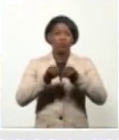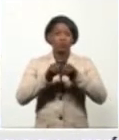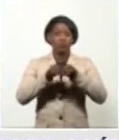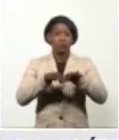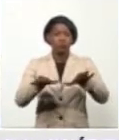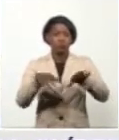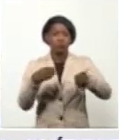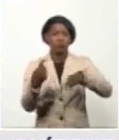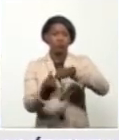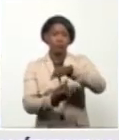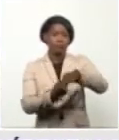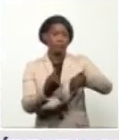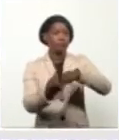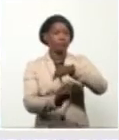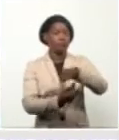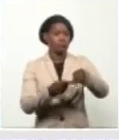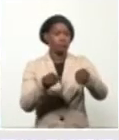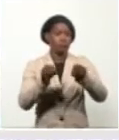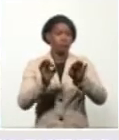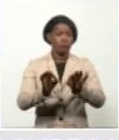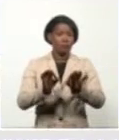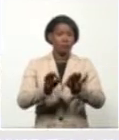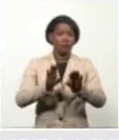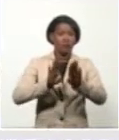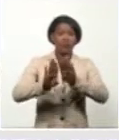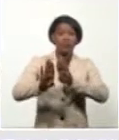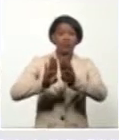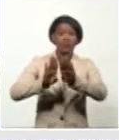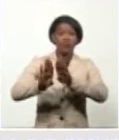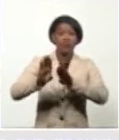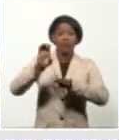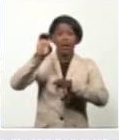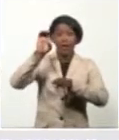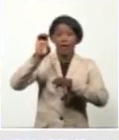which dealt with an event we had in La Época store,